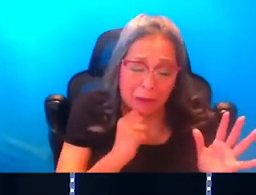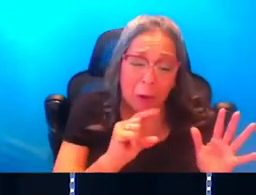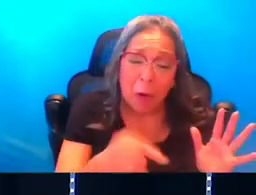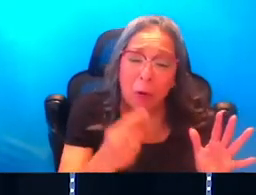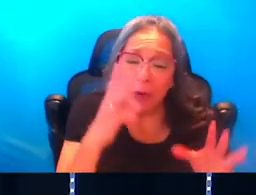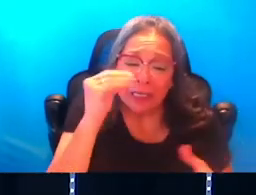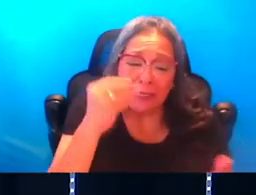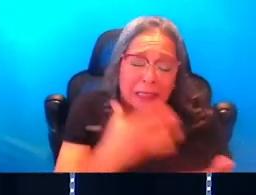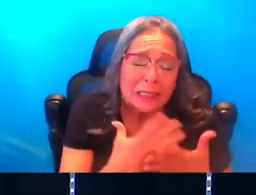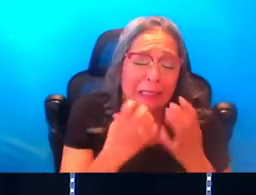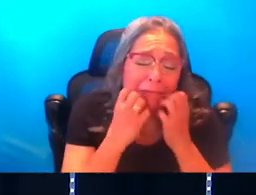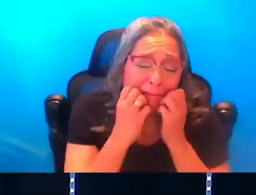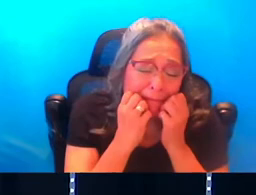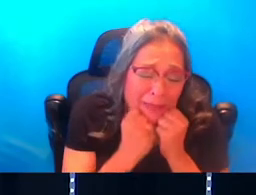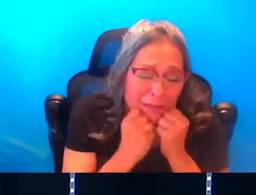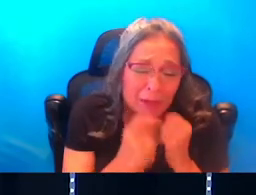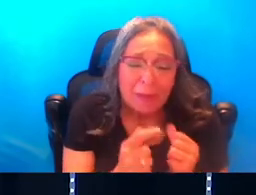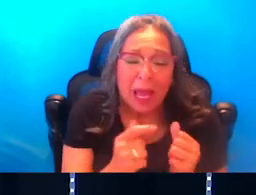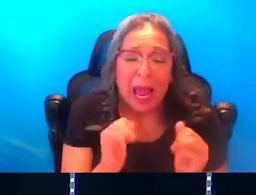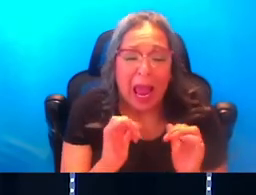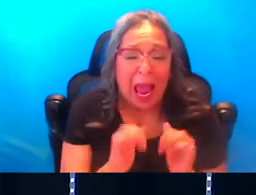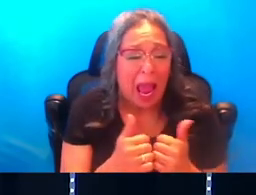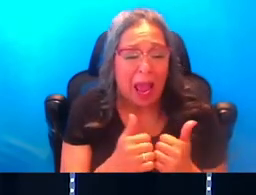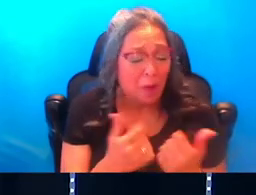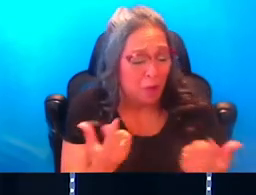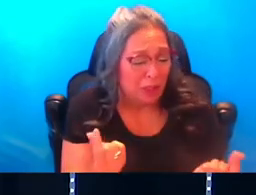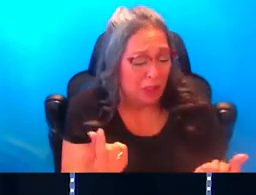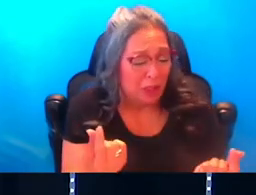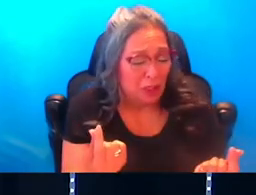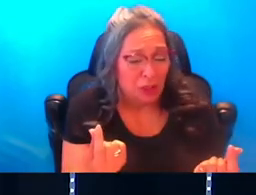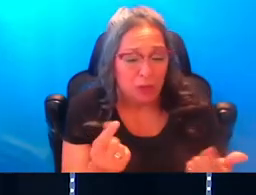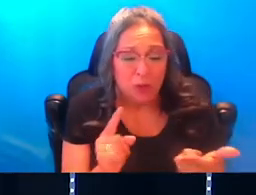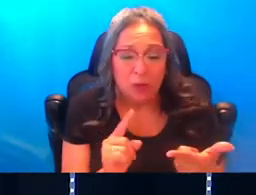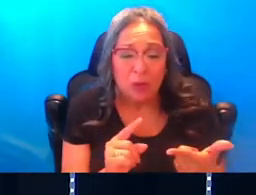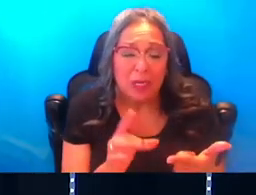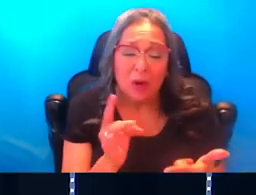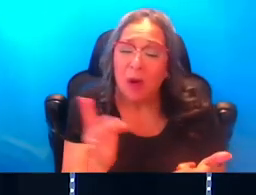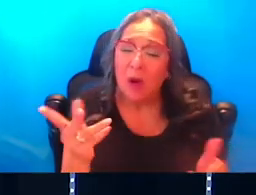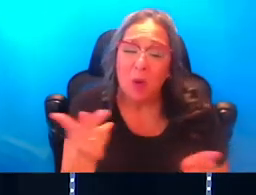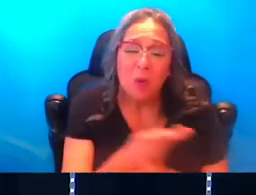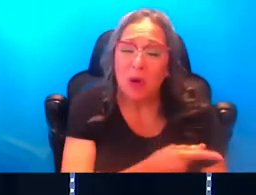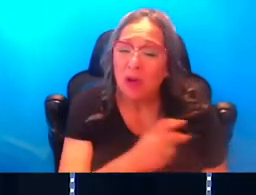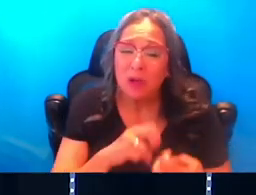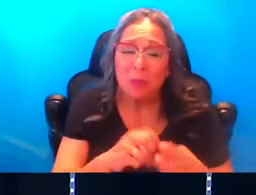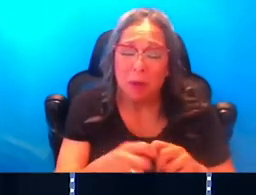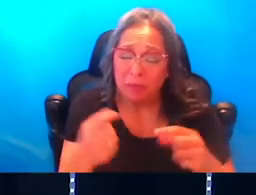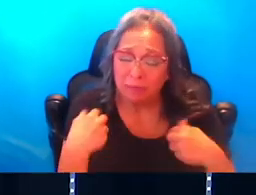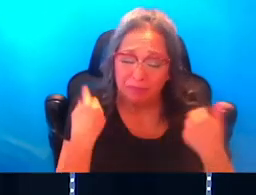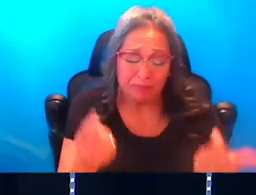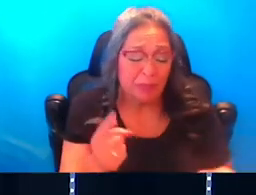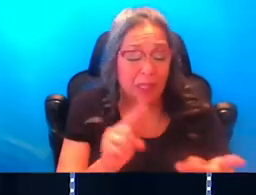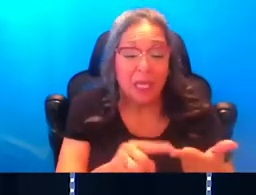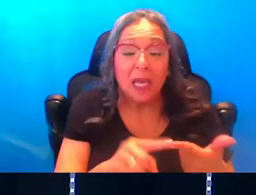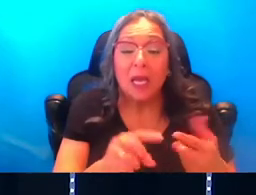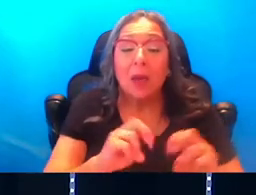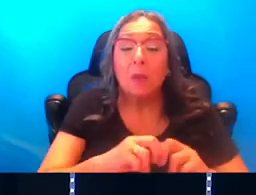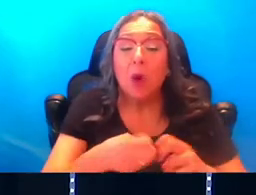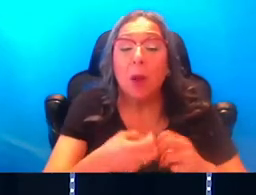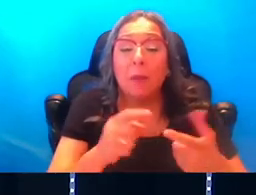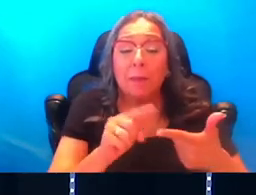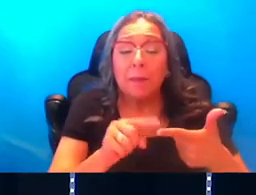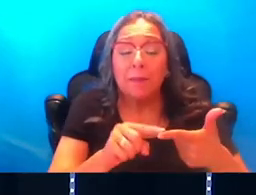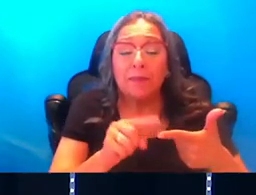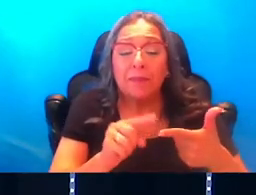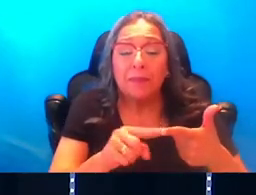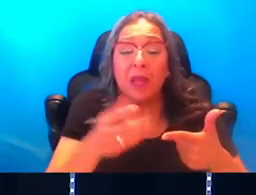son, who he adores. How in the world is this going to work? That's problem number one, and it's the worst problem. Problem number two is the God of